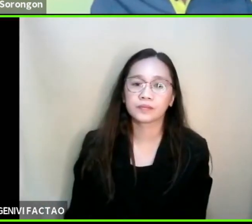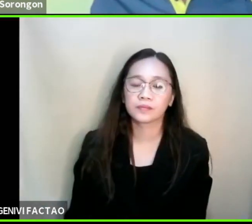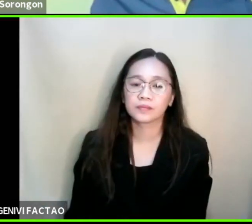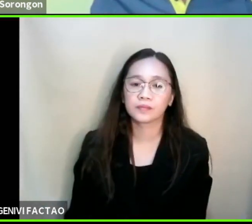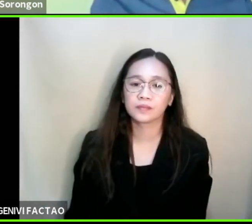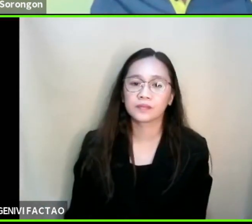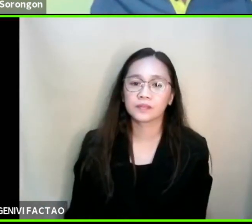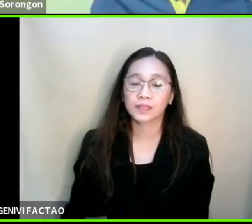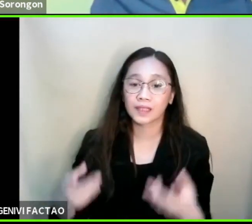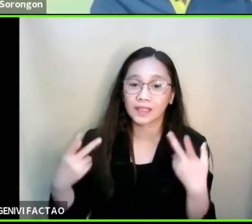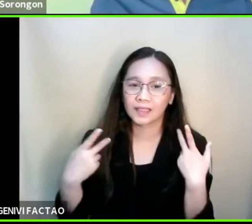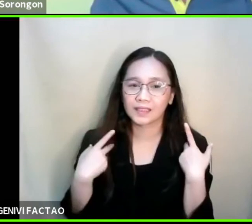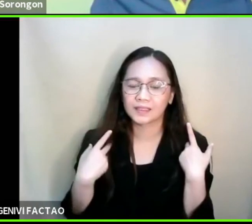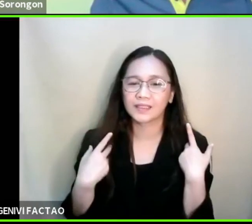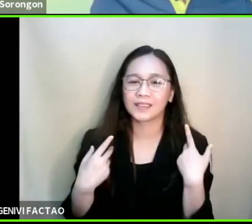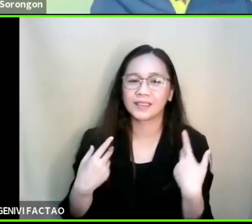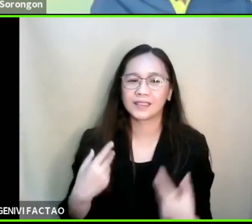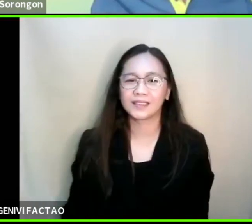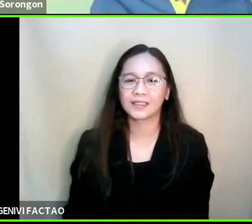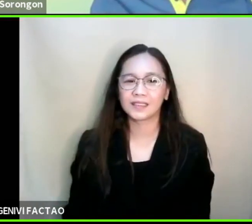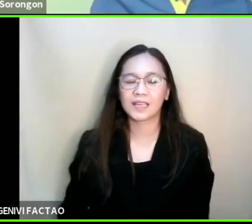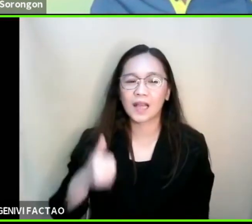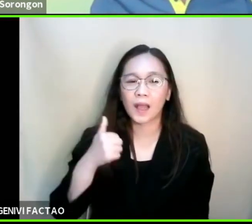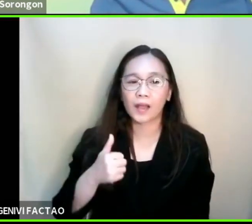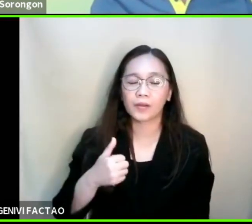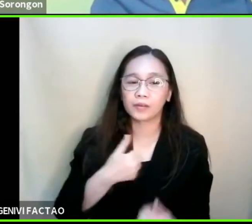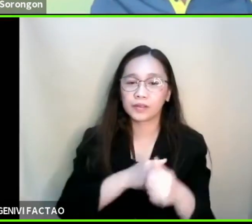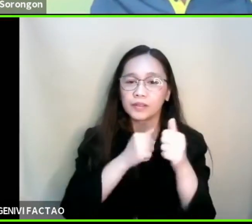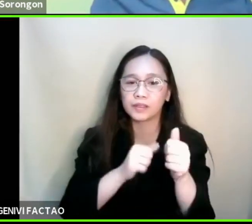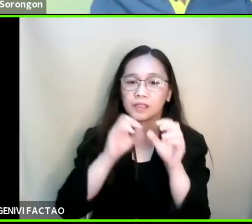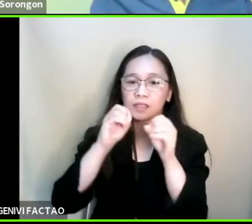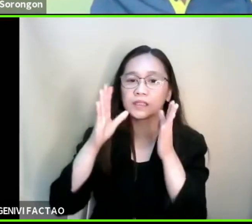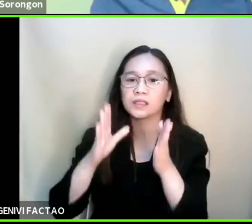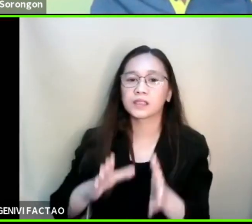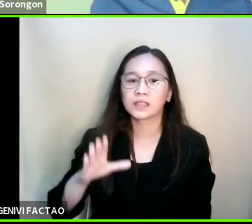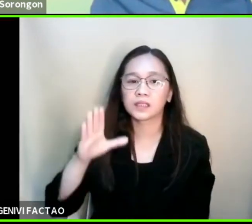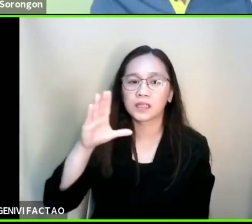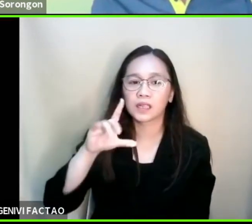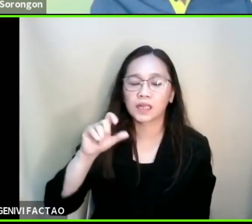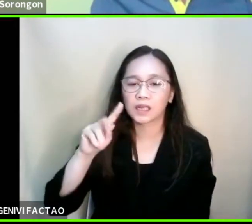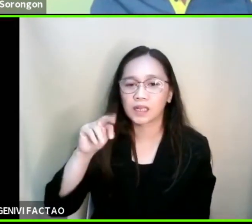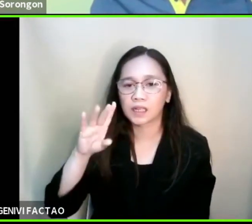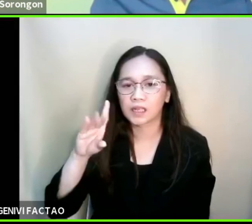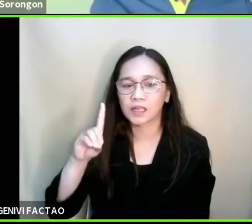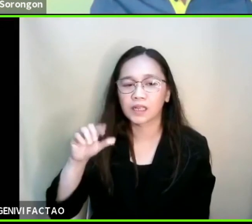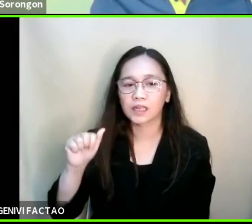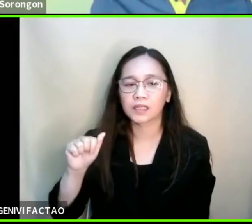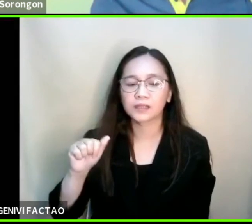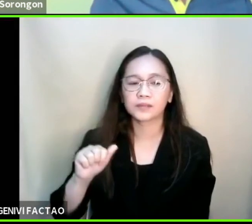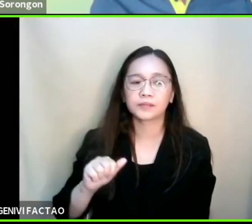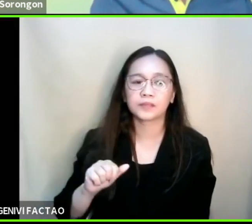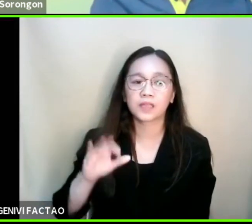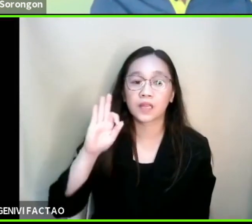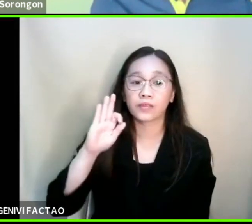Shameless plug lang ako. Please follow me po on Teacher Landa at Facebook and on Instagram. Thank you.